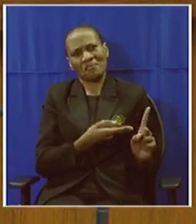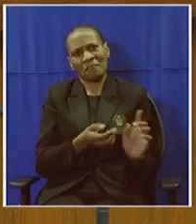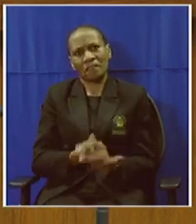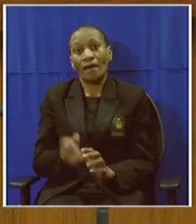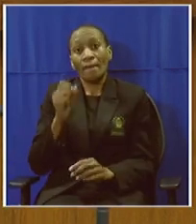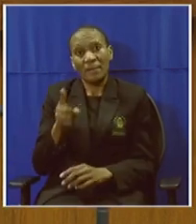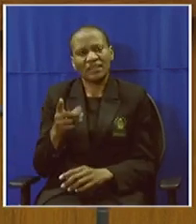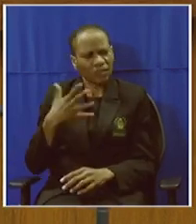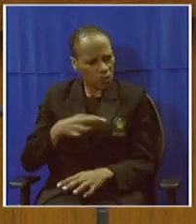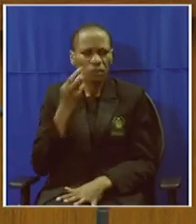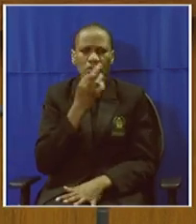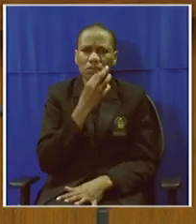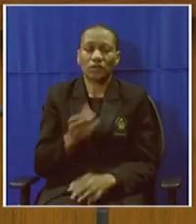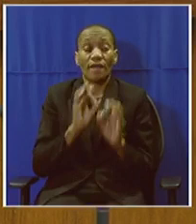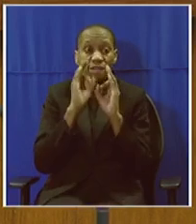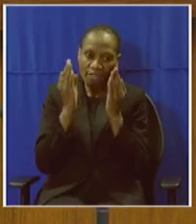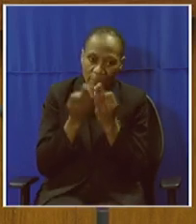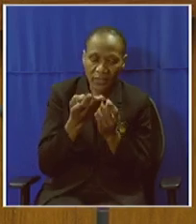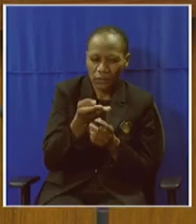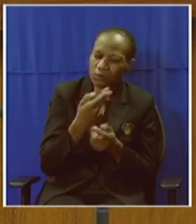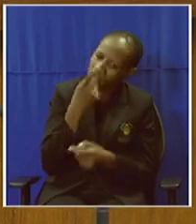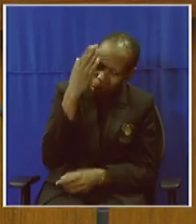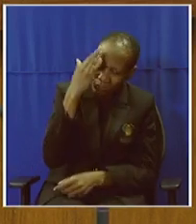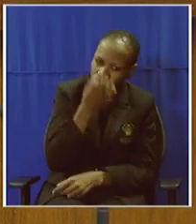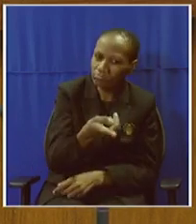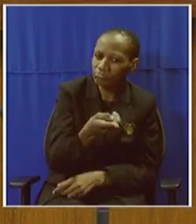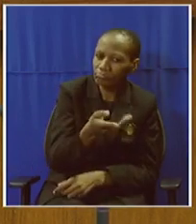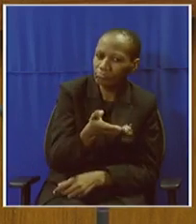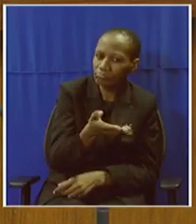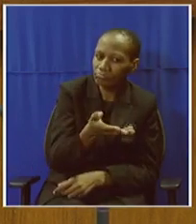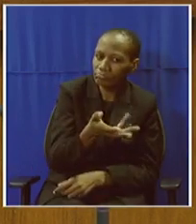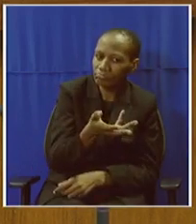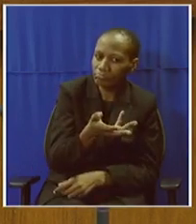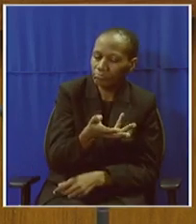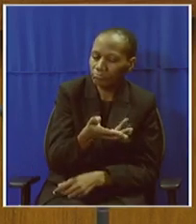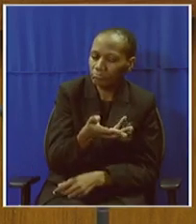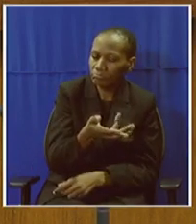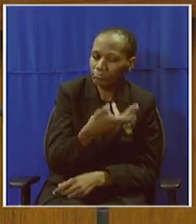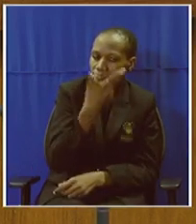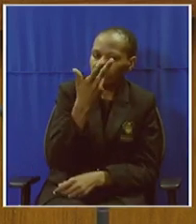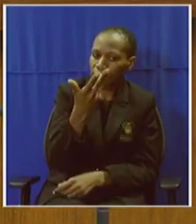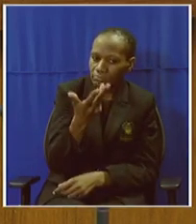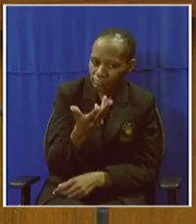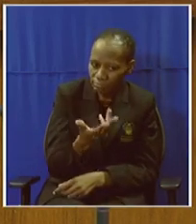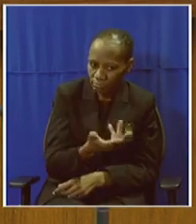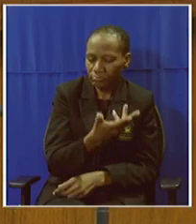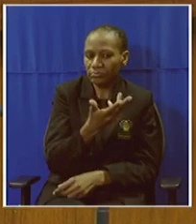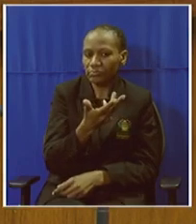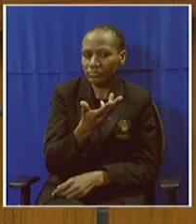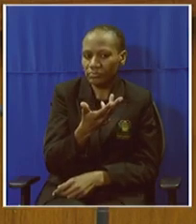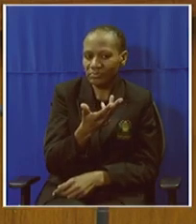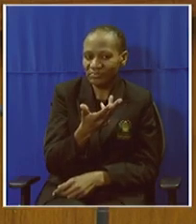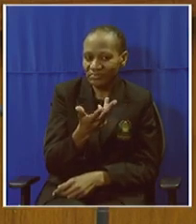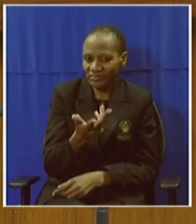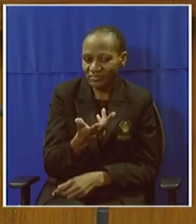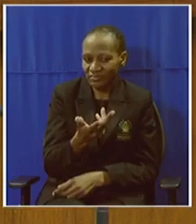But I just want to say to the family, you know, you become what